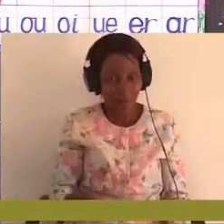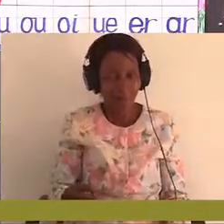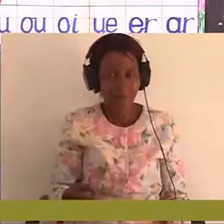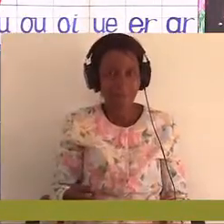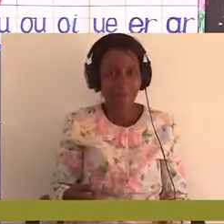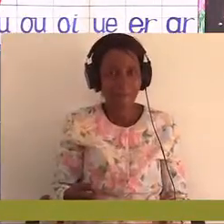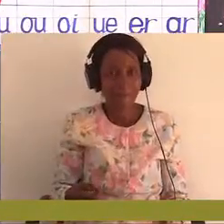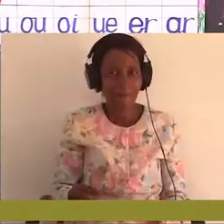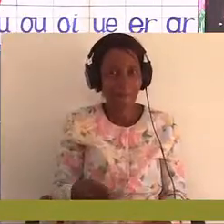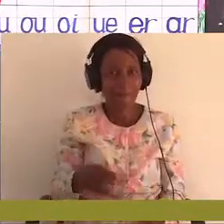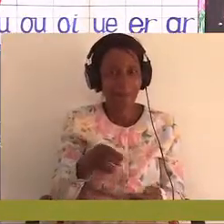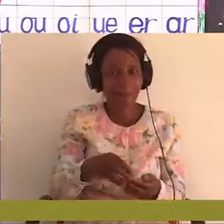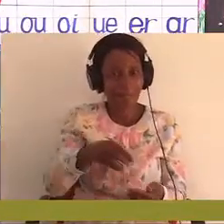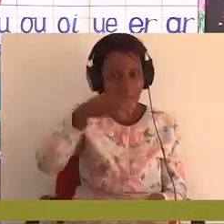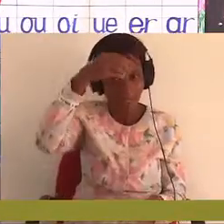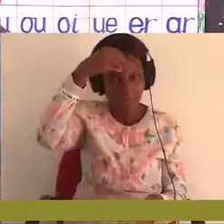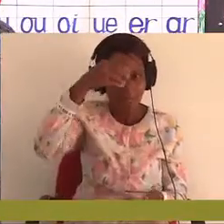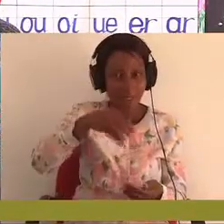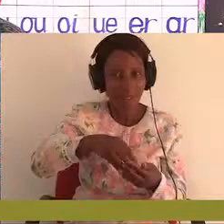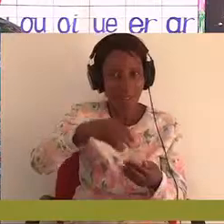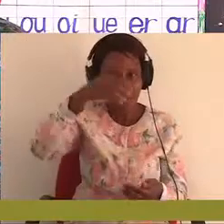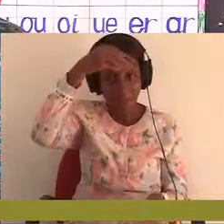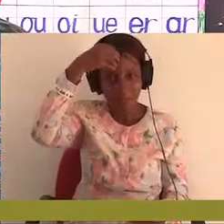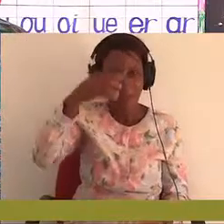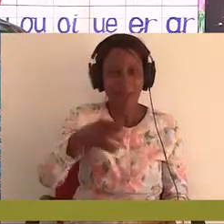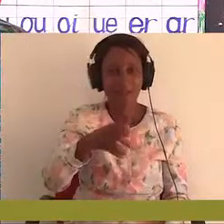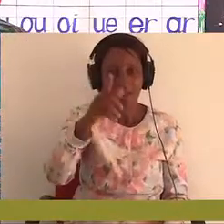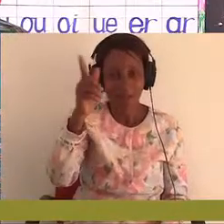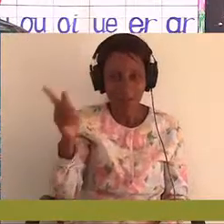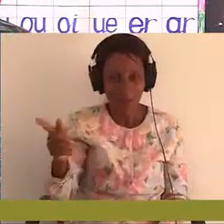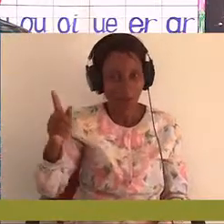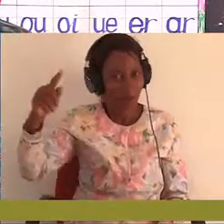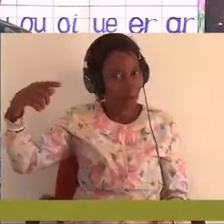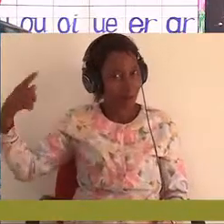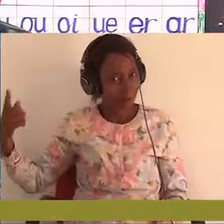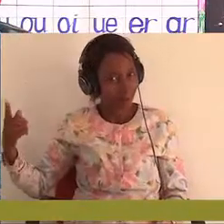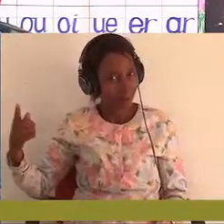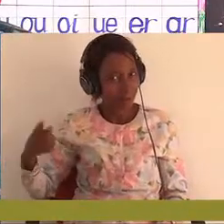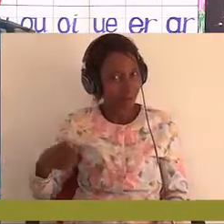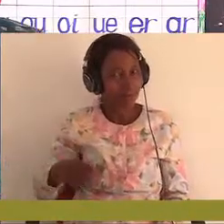after learning the g sound?